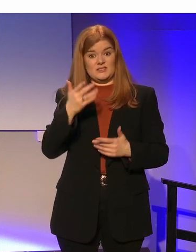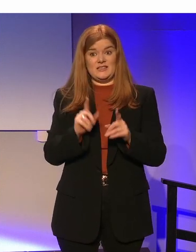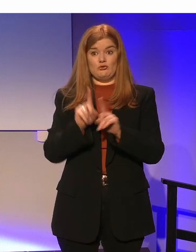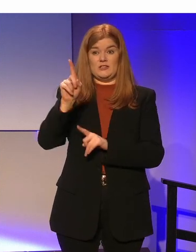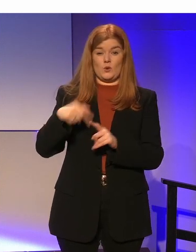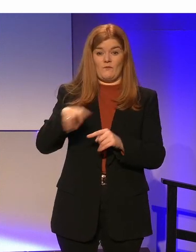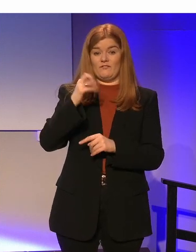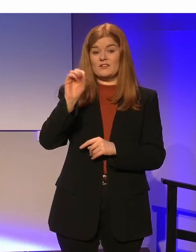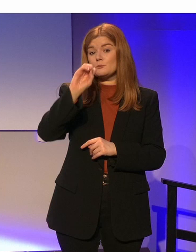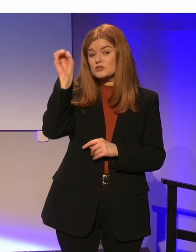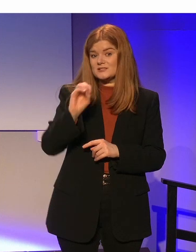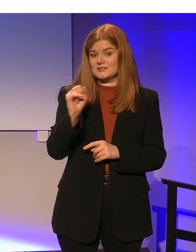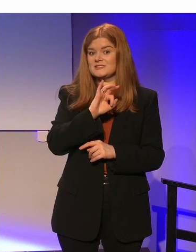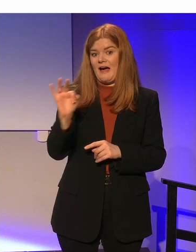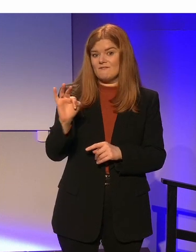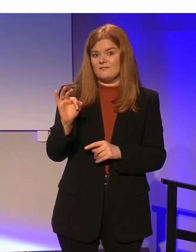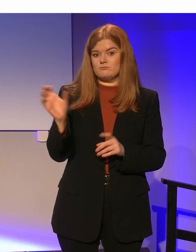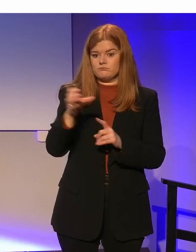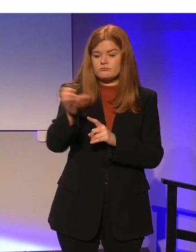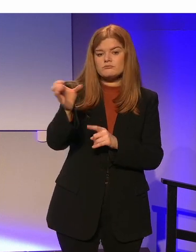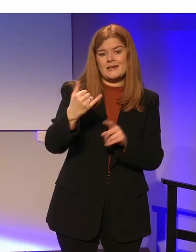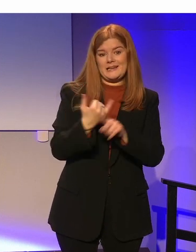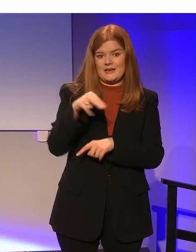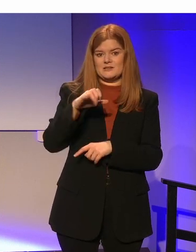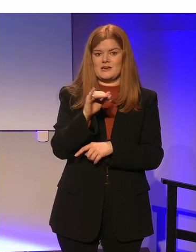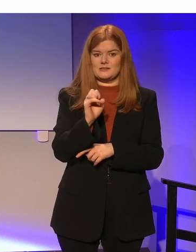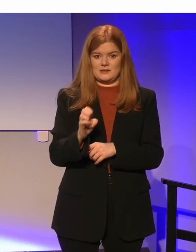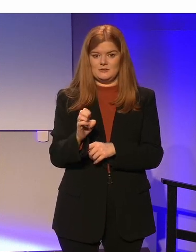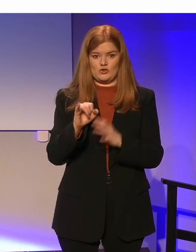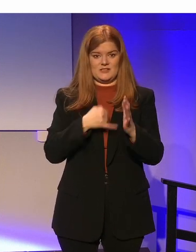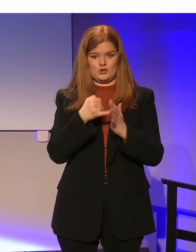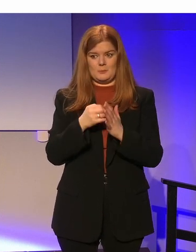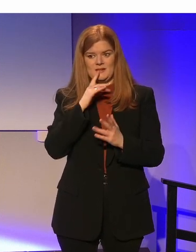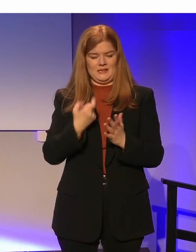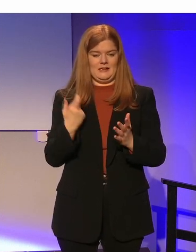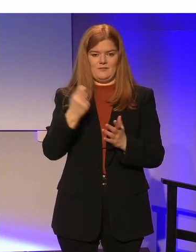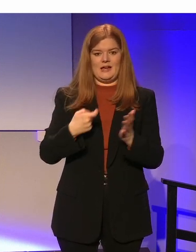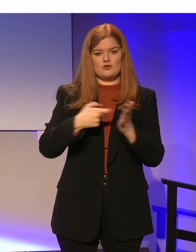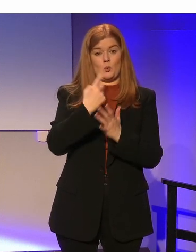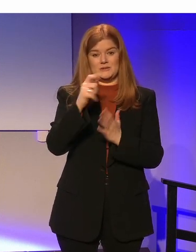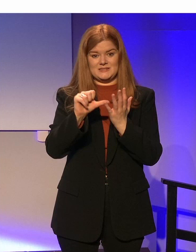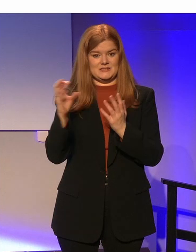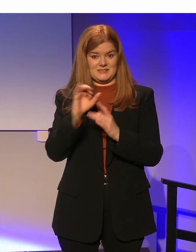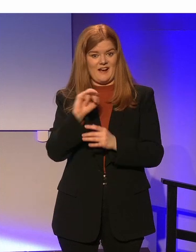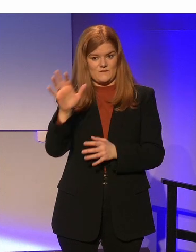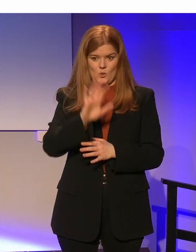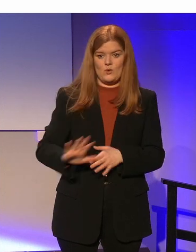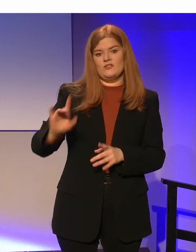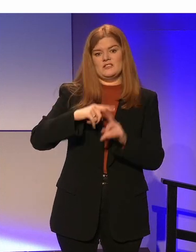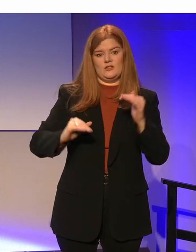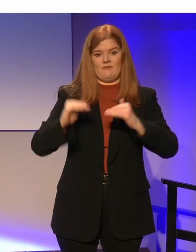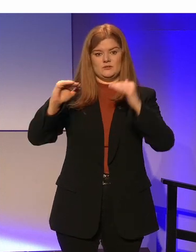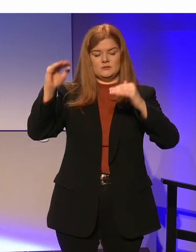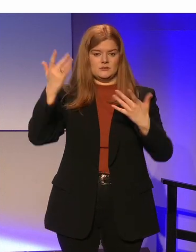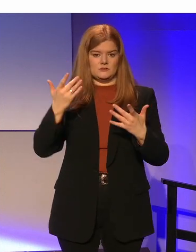over 50% in staffing levels in the NCSE, which will provide an additional 160 staff across all